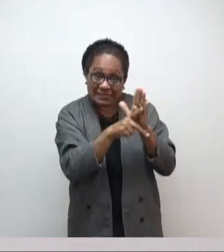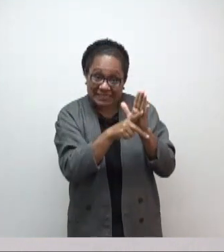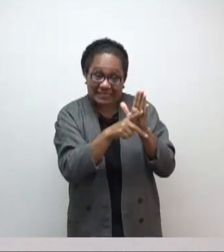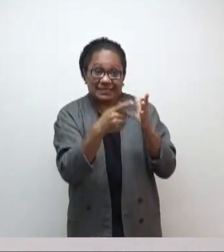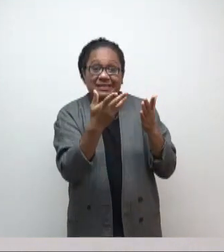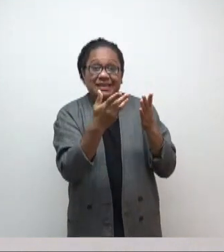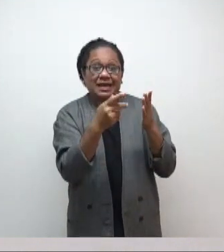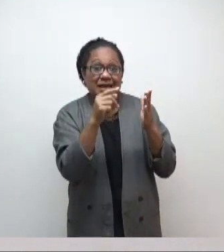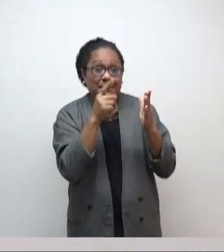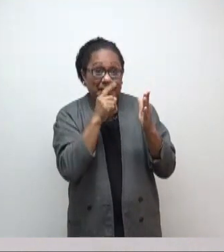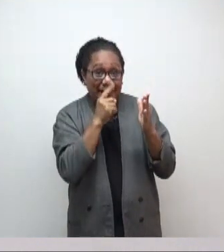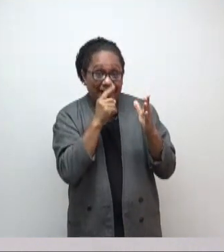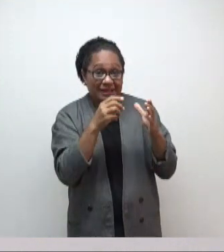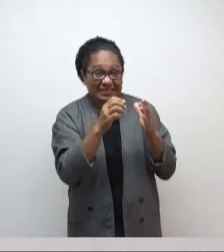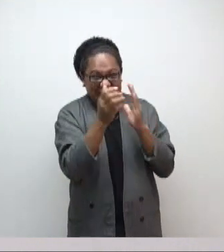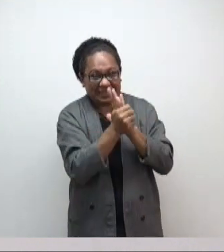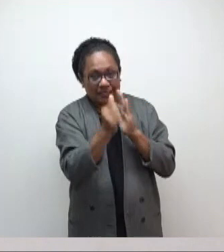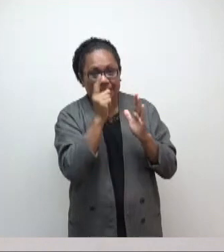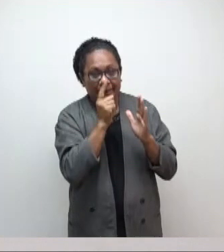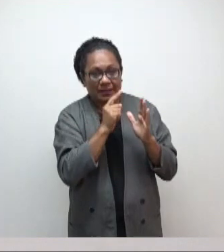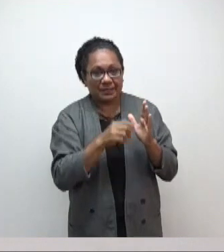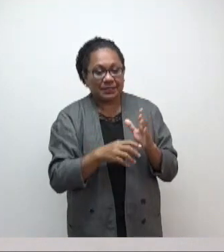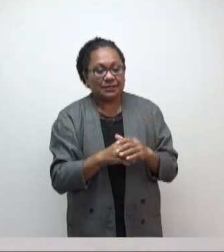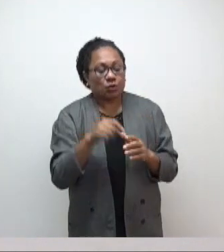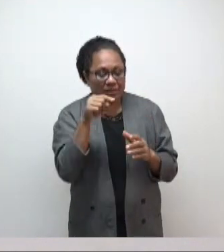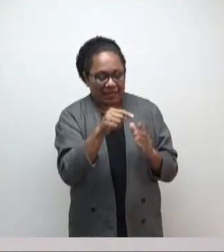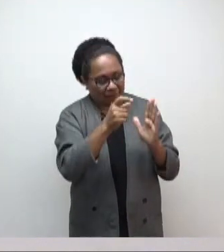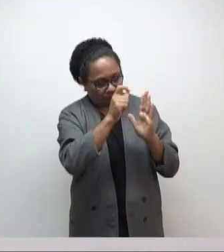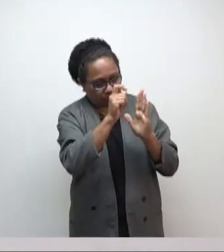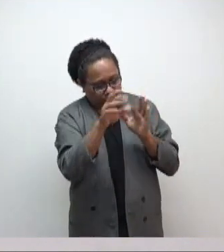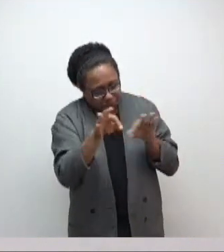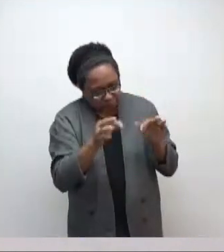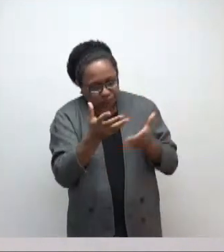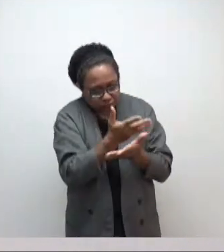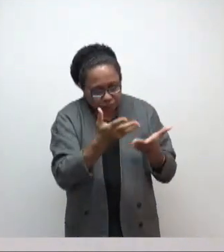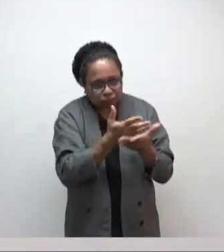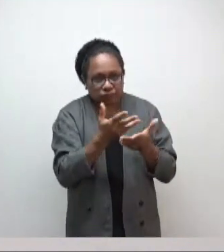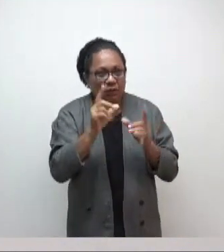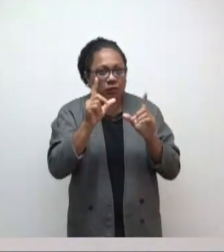framework that details the next phase of our response.